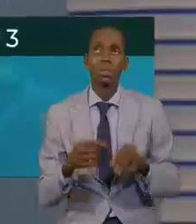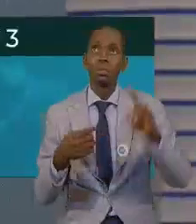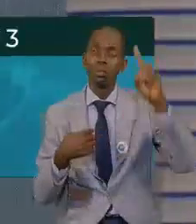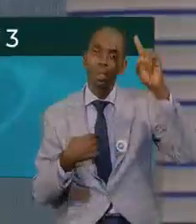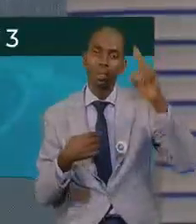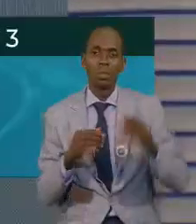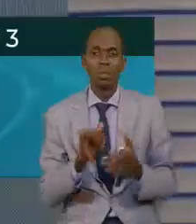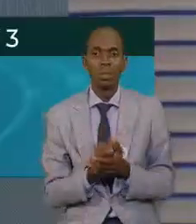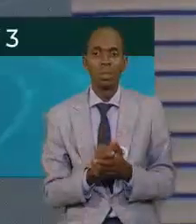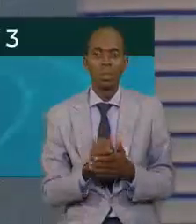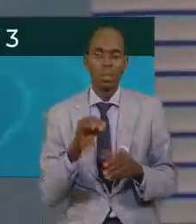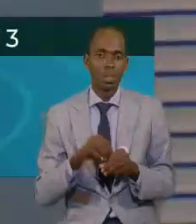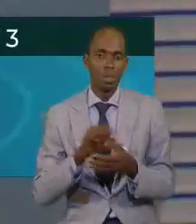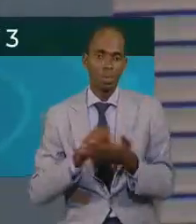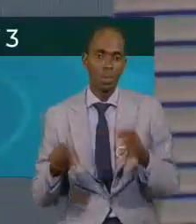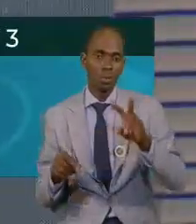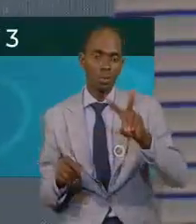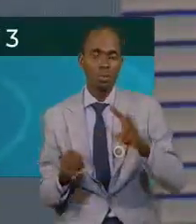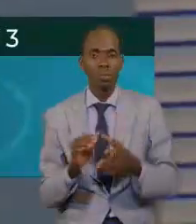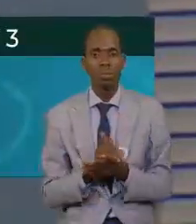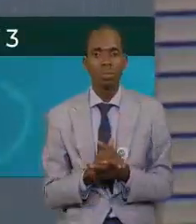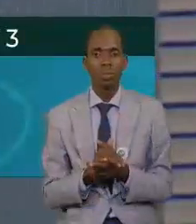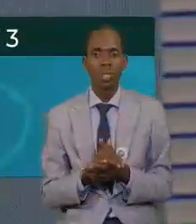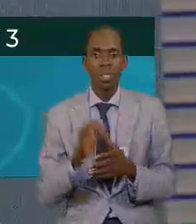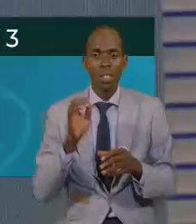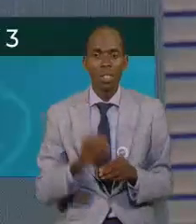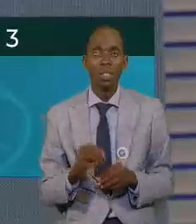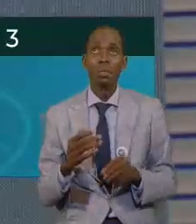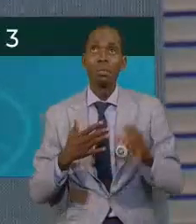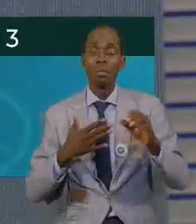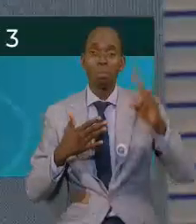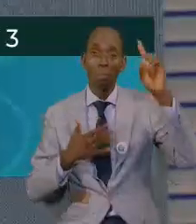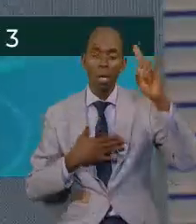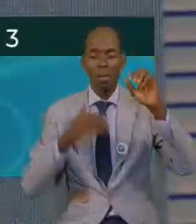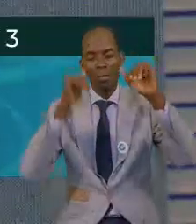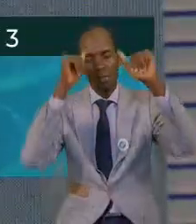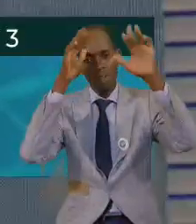In verse 2, in my Father's house are many mansions.